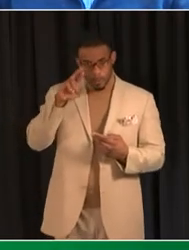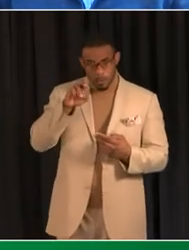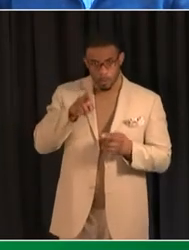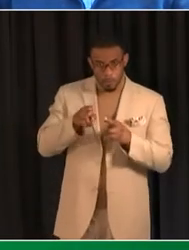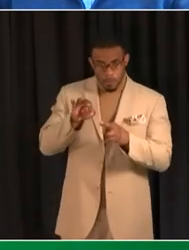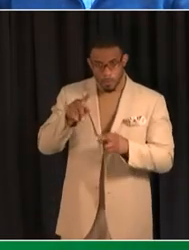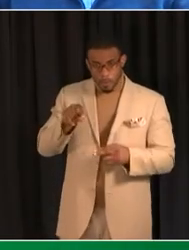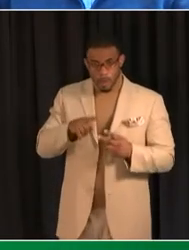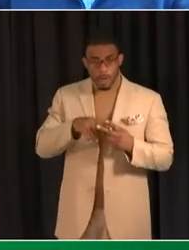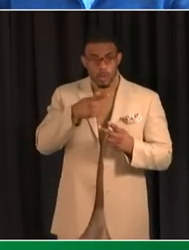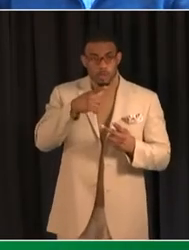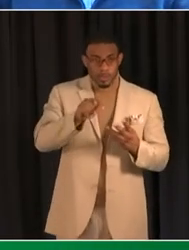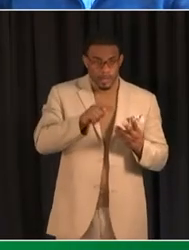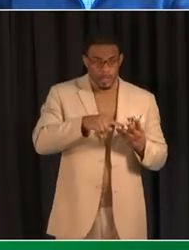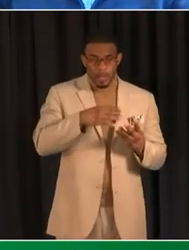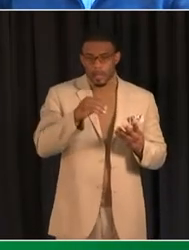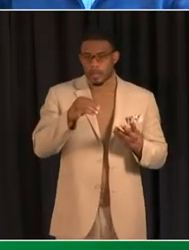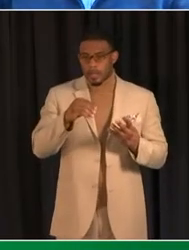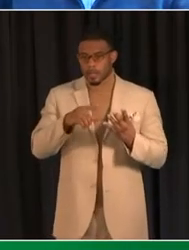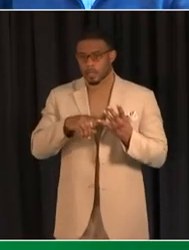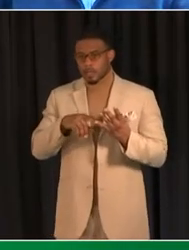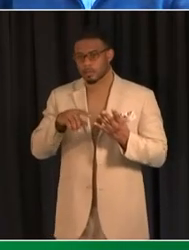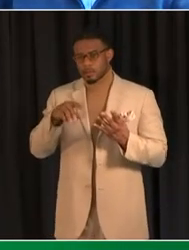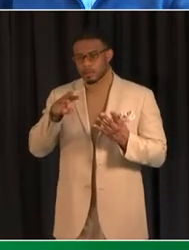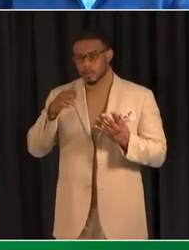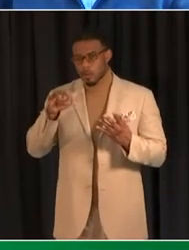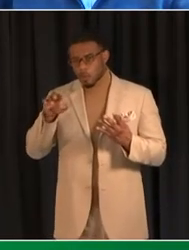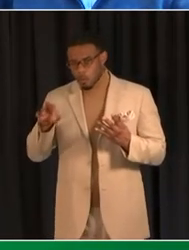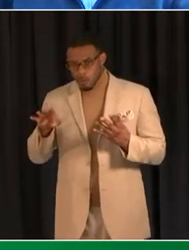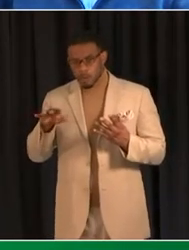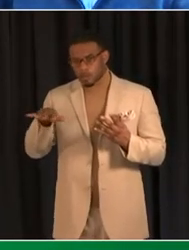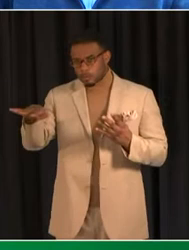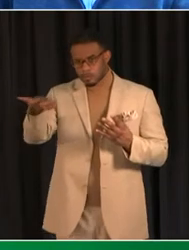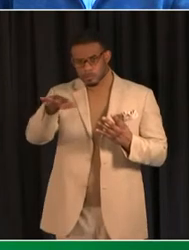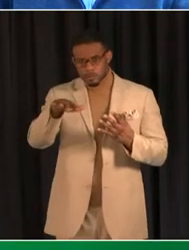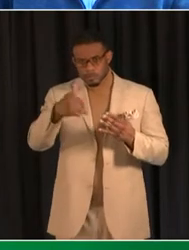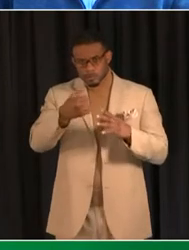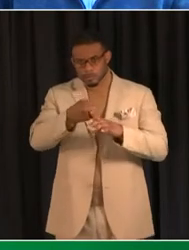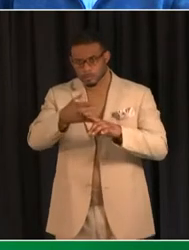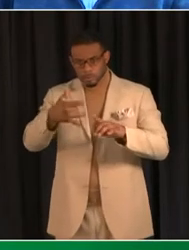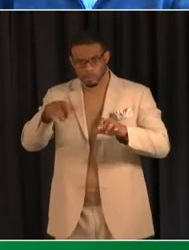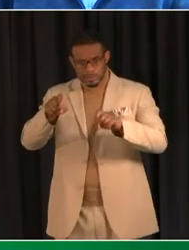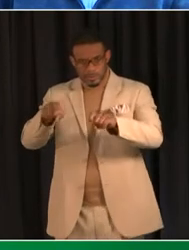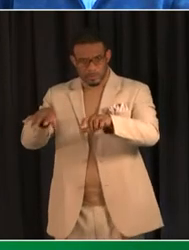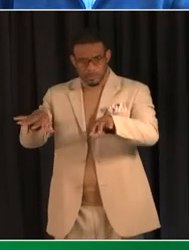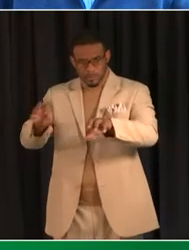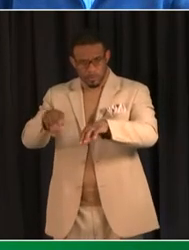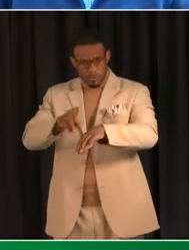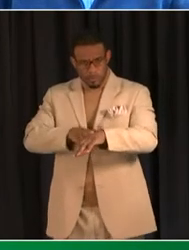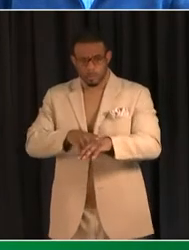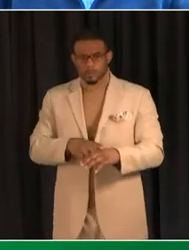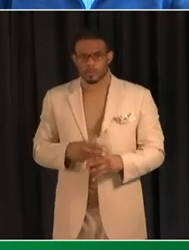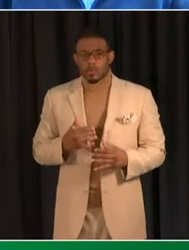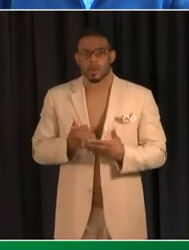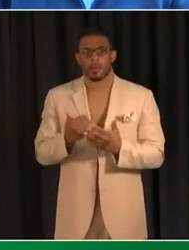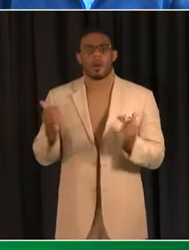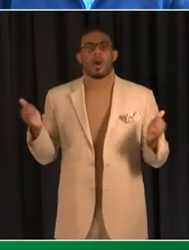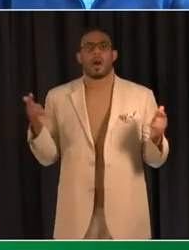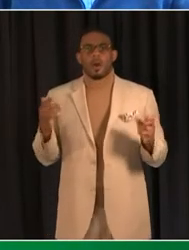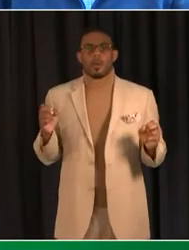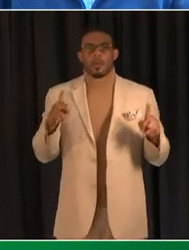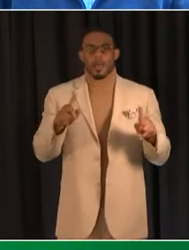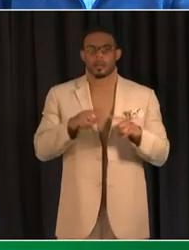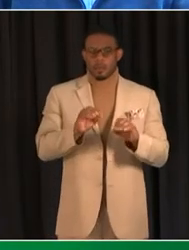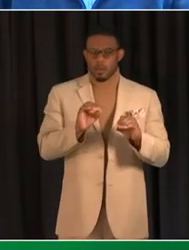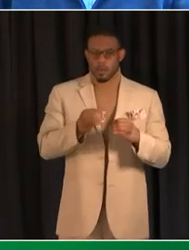Capitol Riverfront, Georgetown, and the Wharf, and the efforts that they're undertaking to help